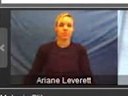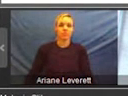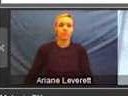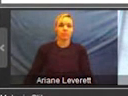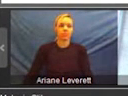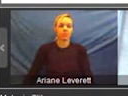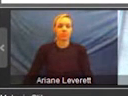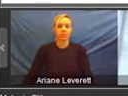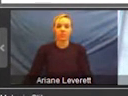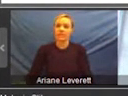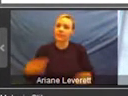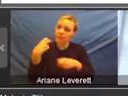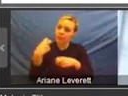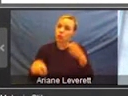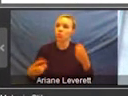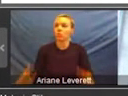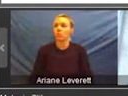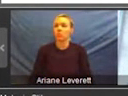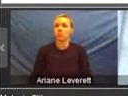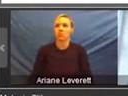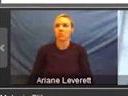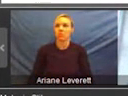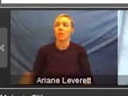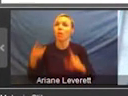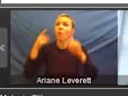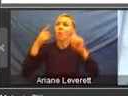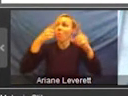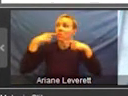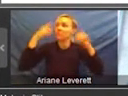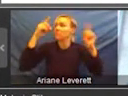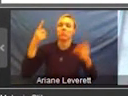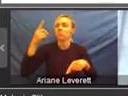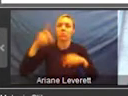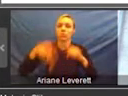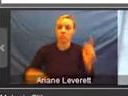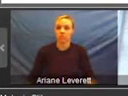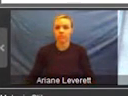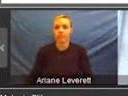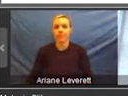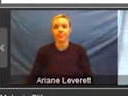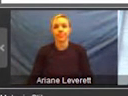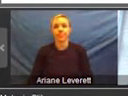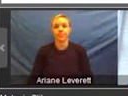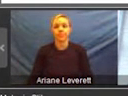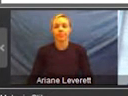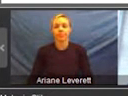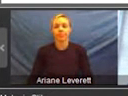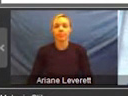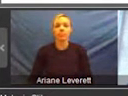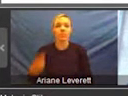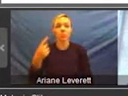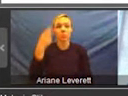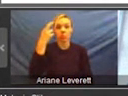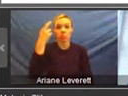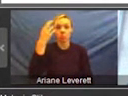were pursued with the project. So one reason can be